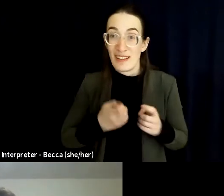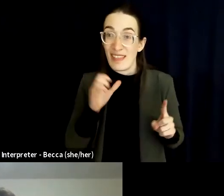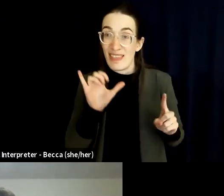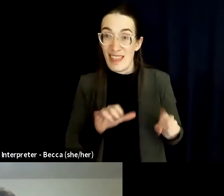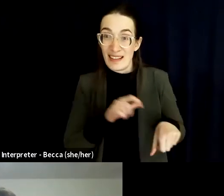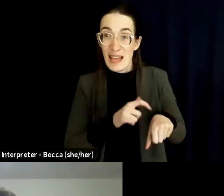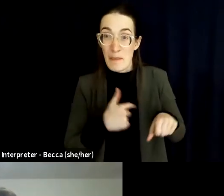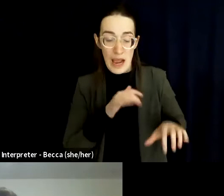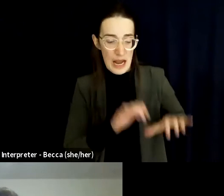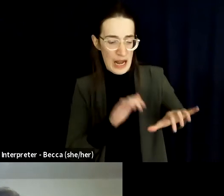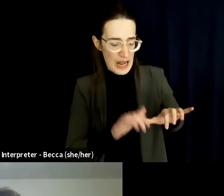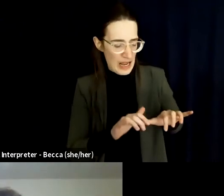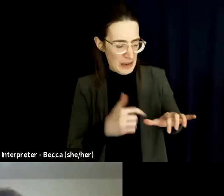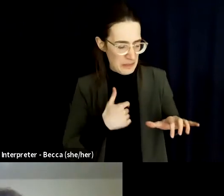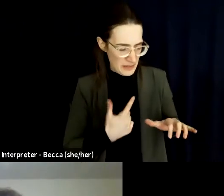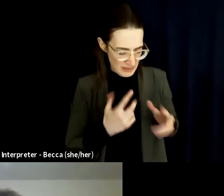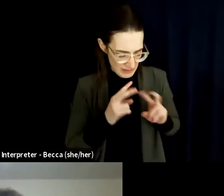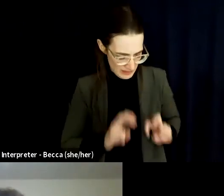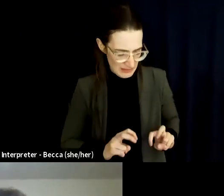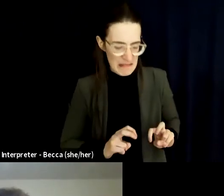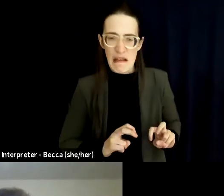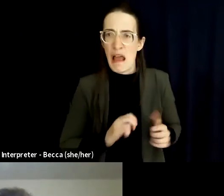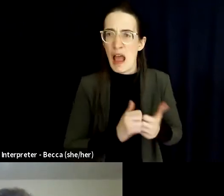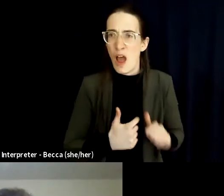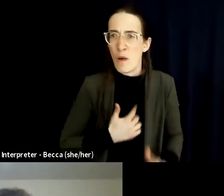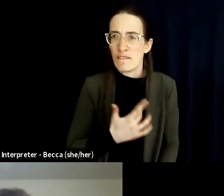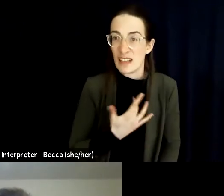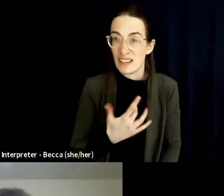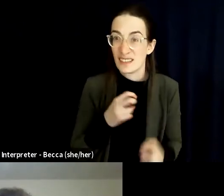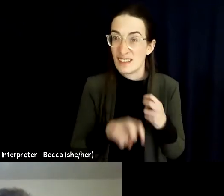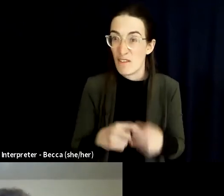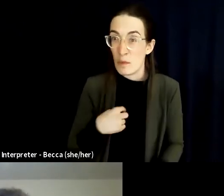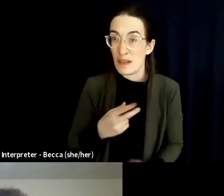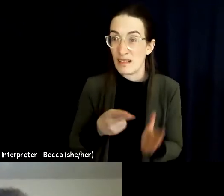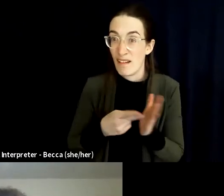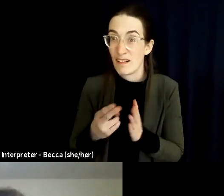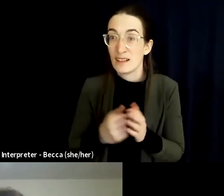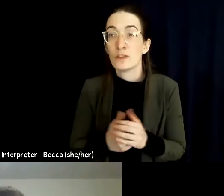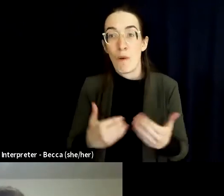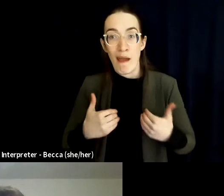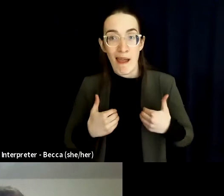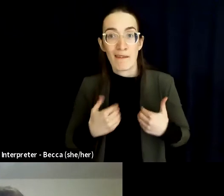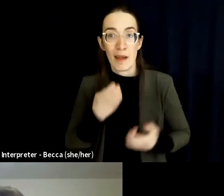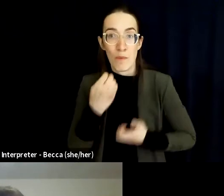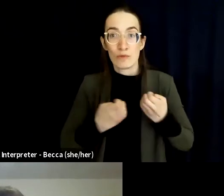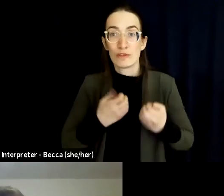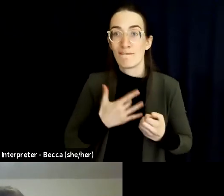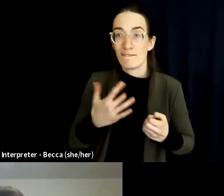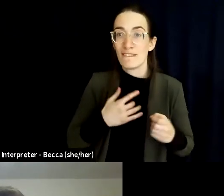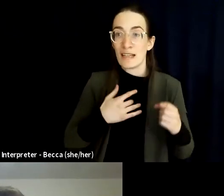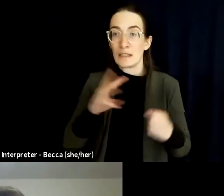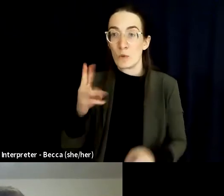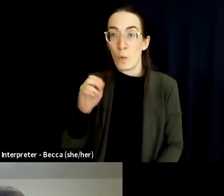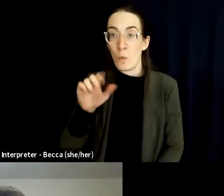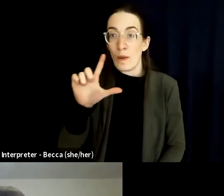about, how was I feeling? So I'm going to include the emotions and feelings wheel link. So you can